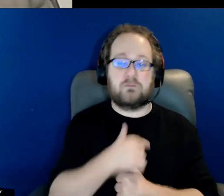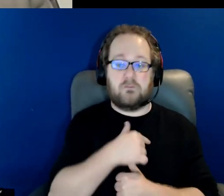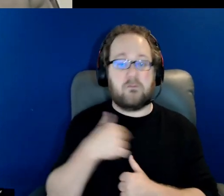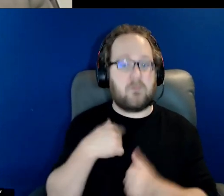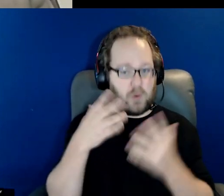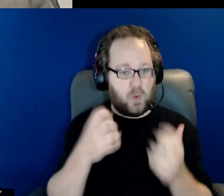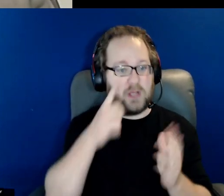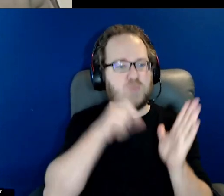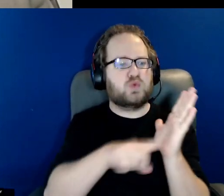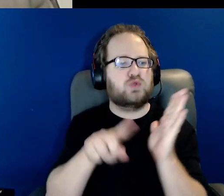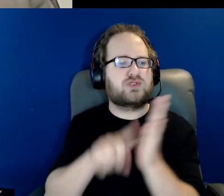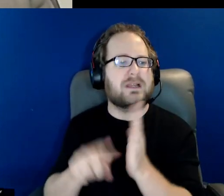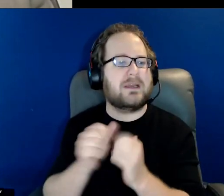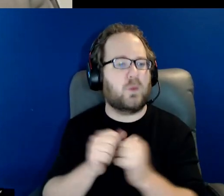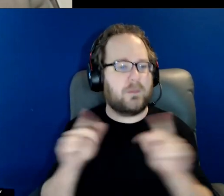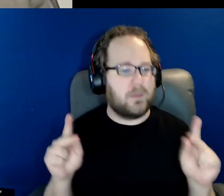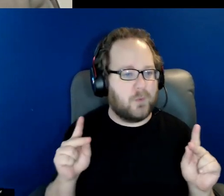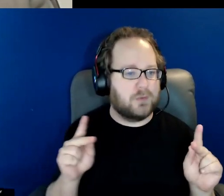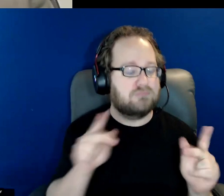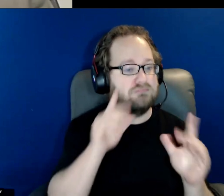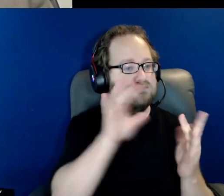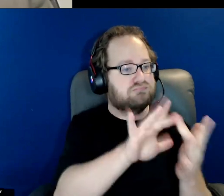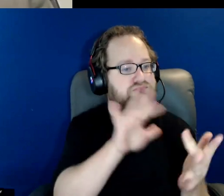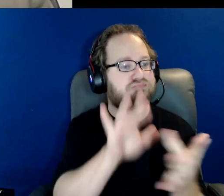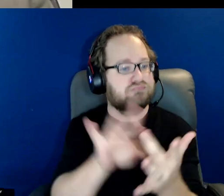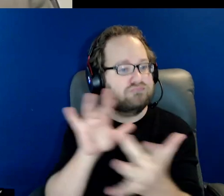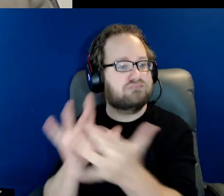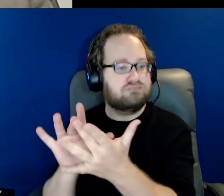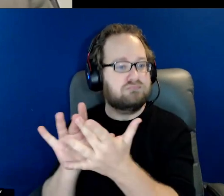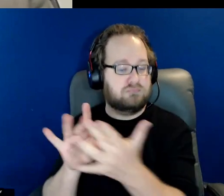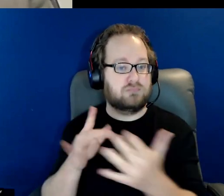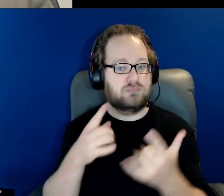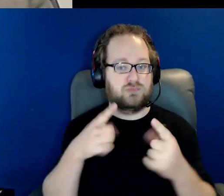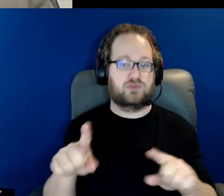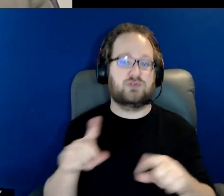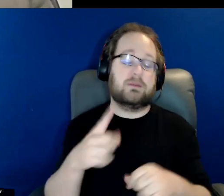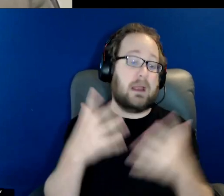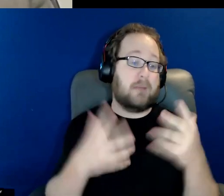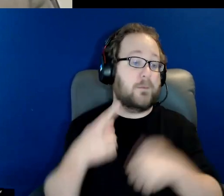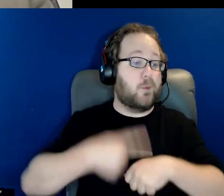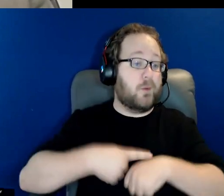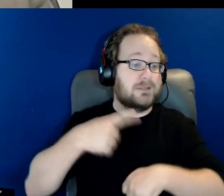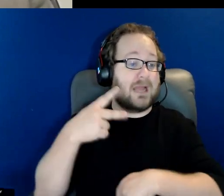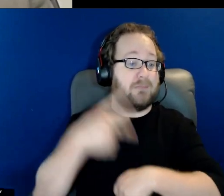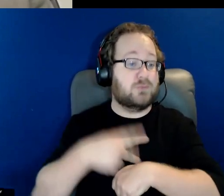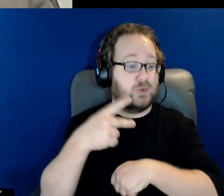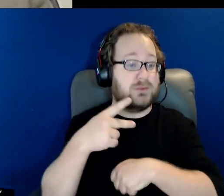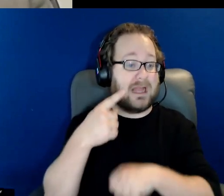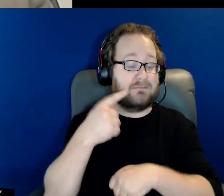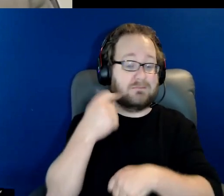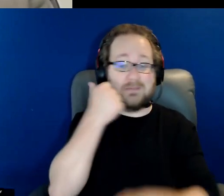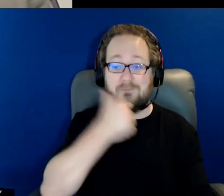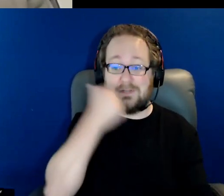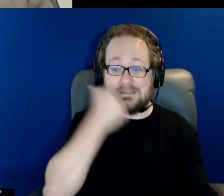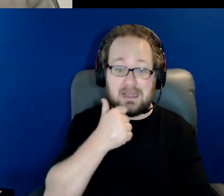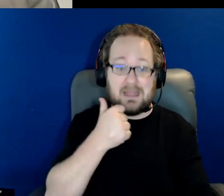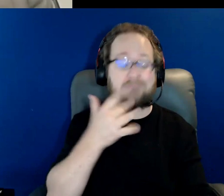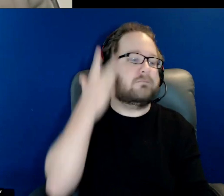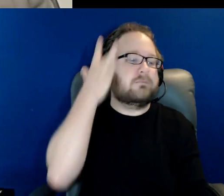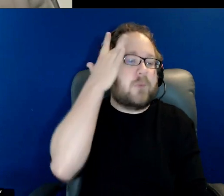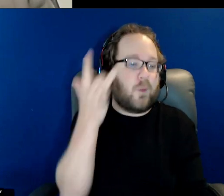want to check twice a day during extreme heat weather events, because they may be fine at nighttime, and then in the daytime